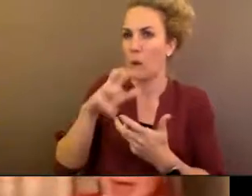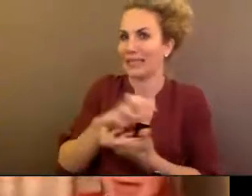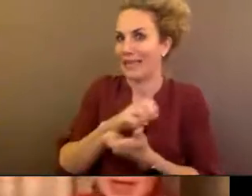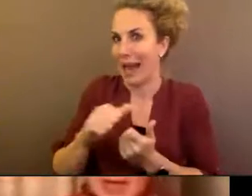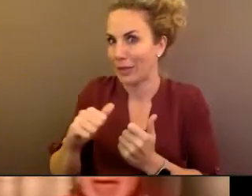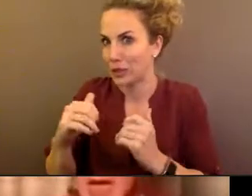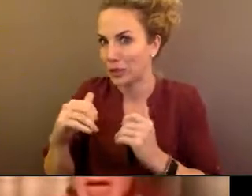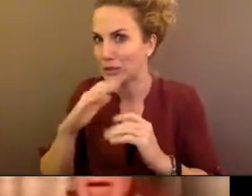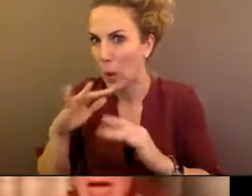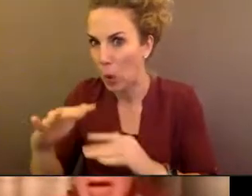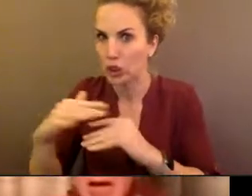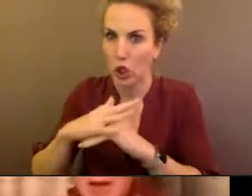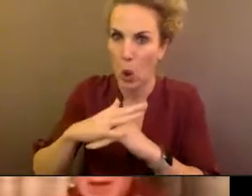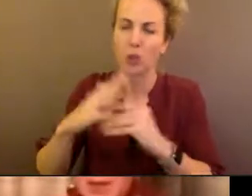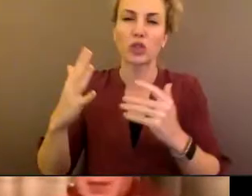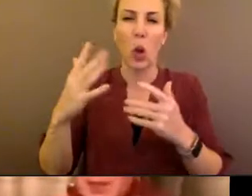weigh and balance.